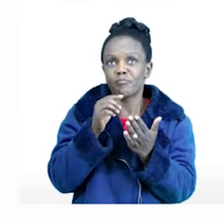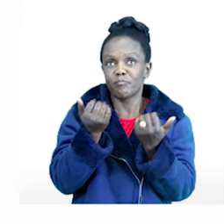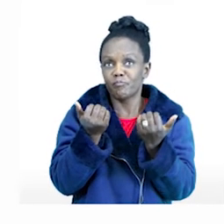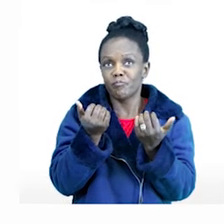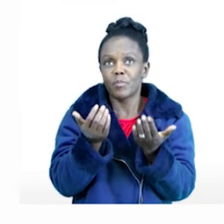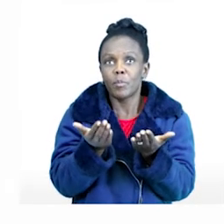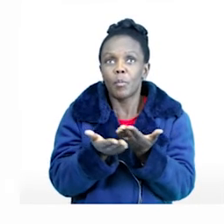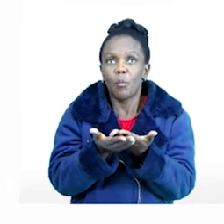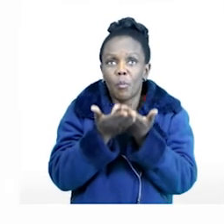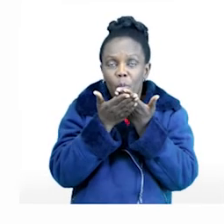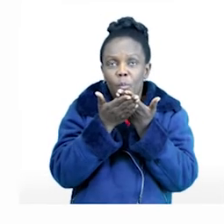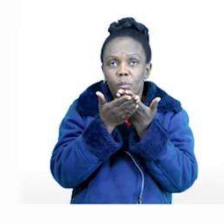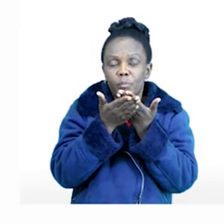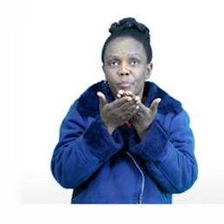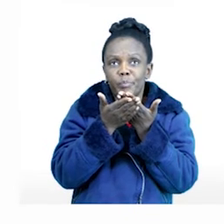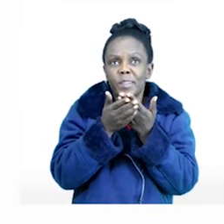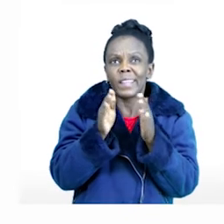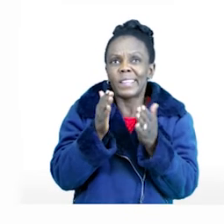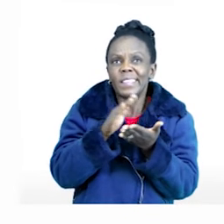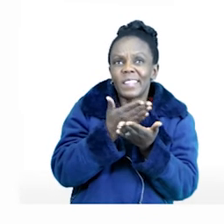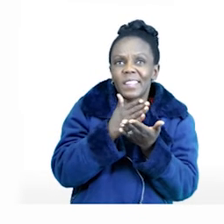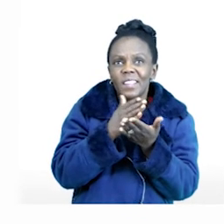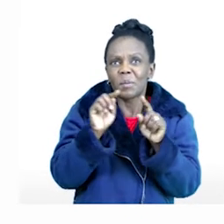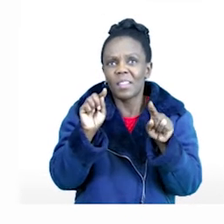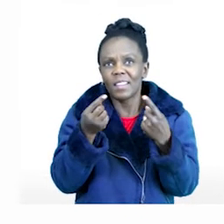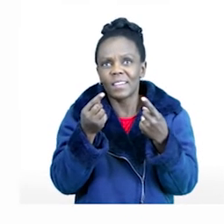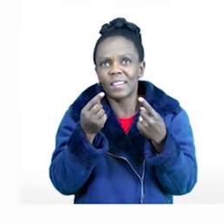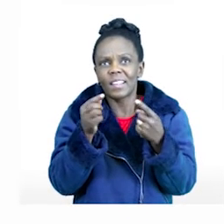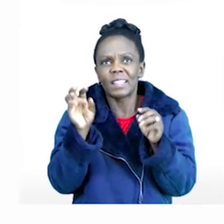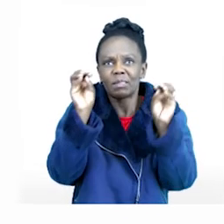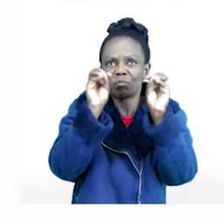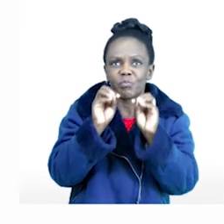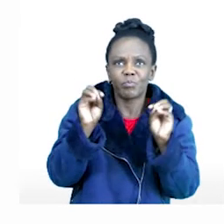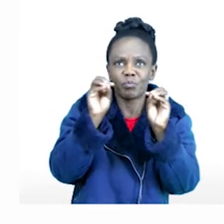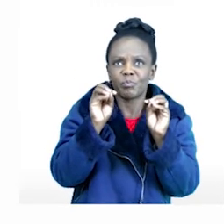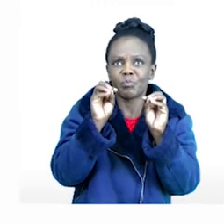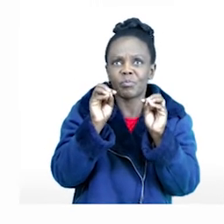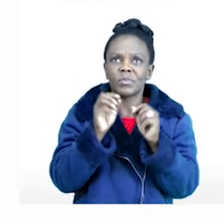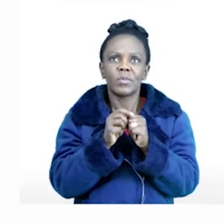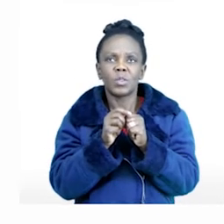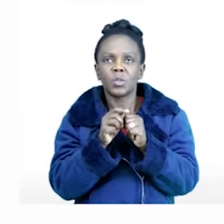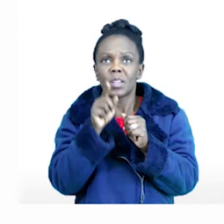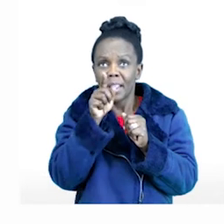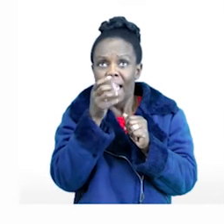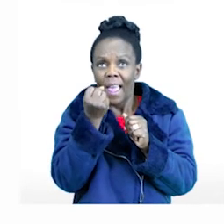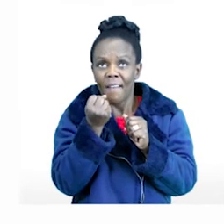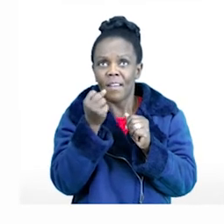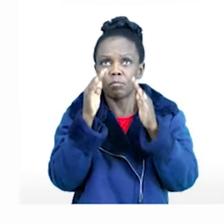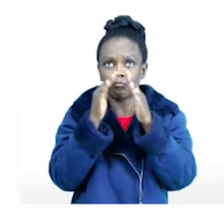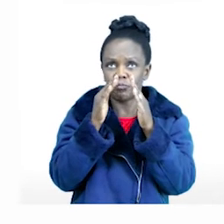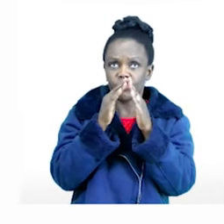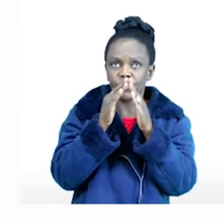missing things from the picture below. We can see that there is a house, a tree, a